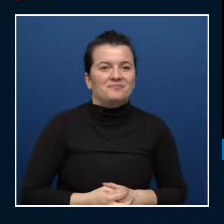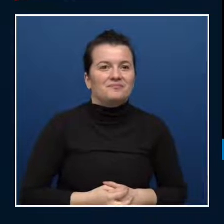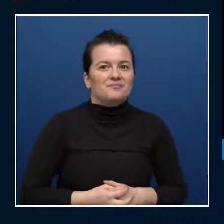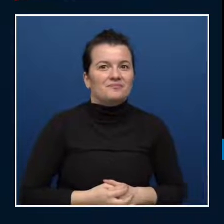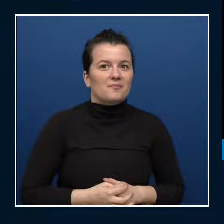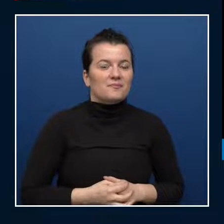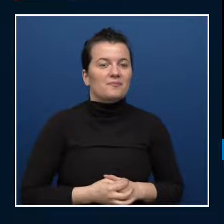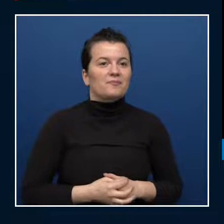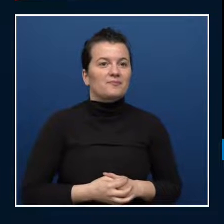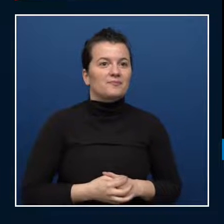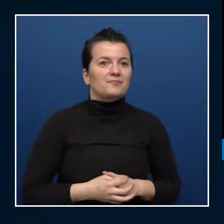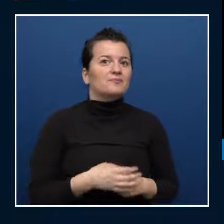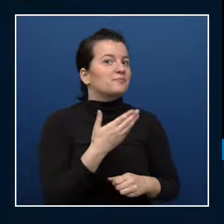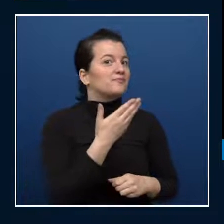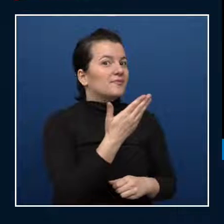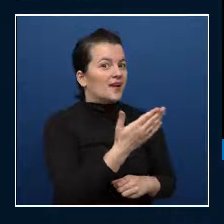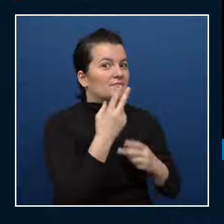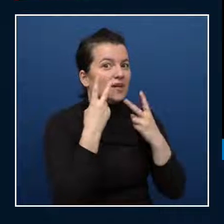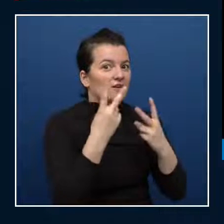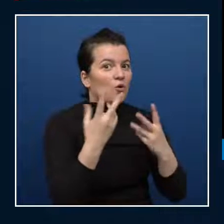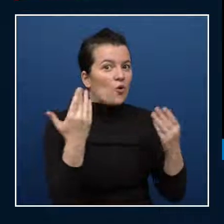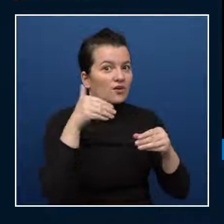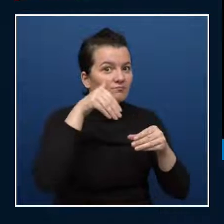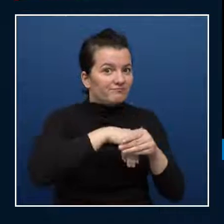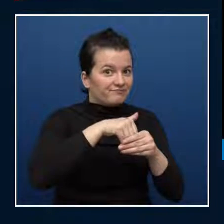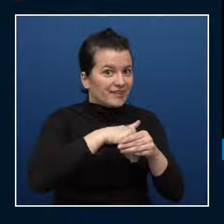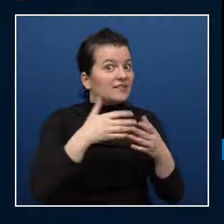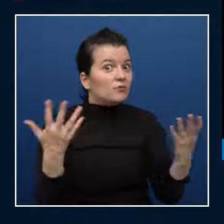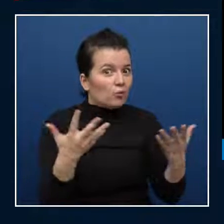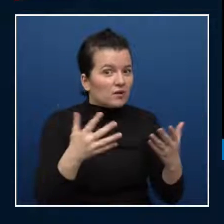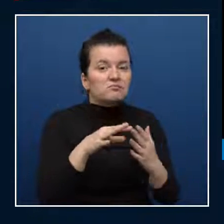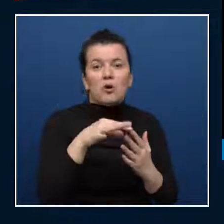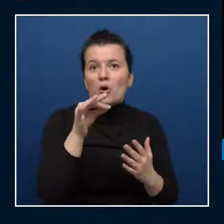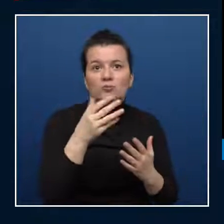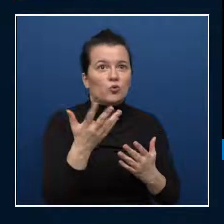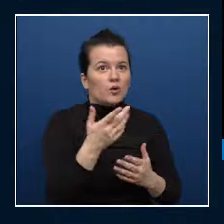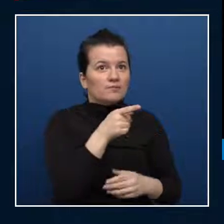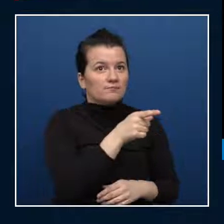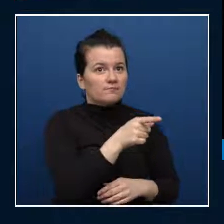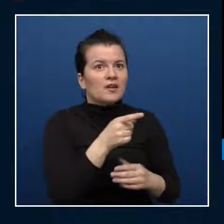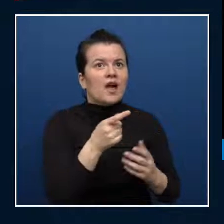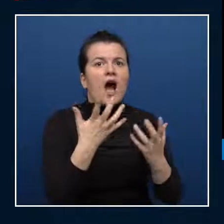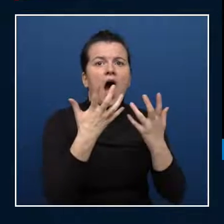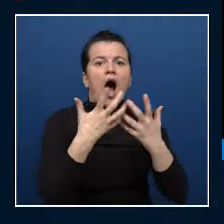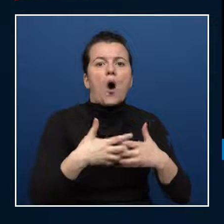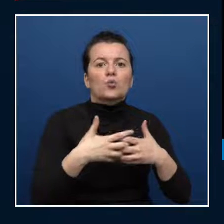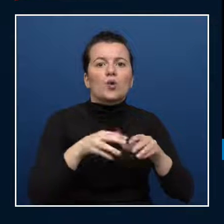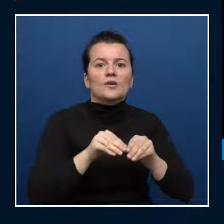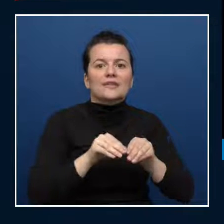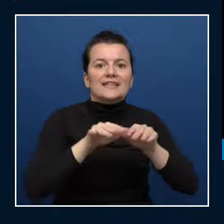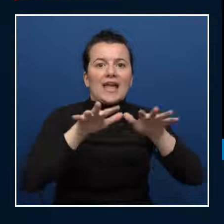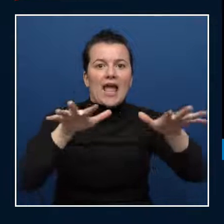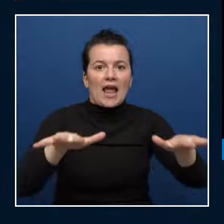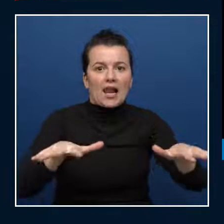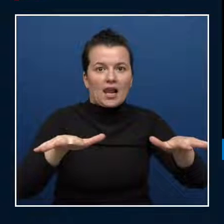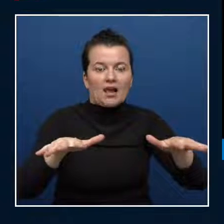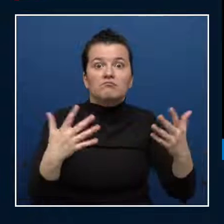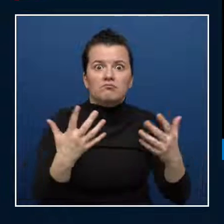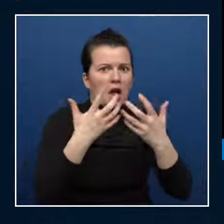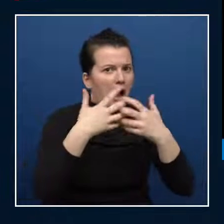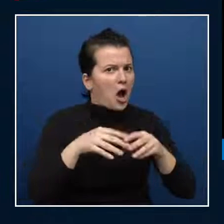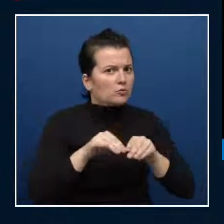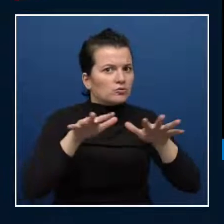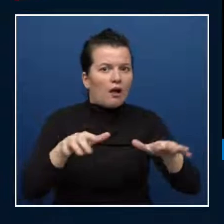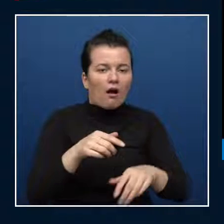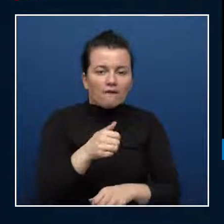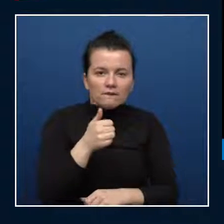feature that we have within the application gateway is auto scaling. And again, this is another great feature that application gateway offers you.